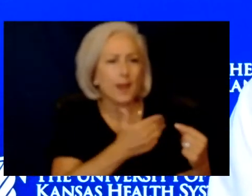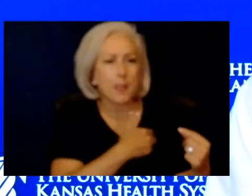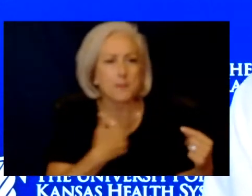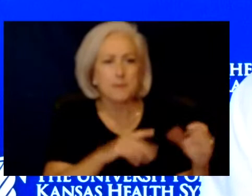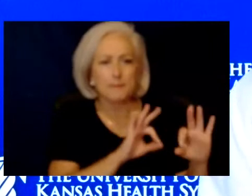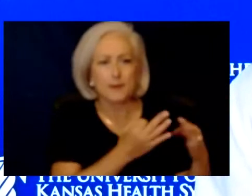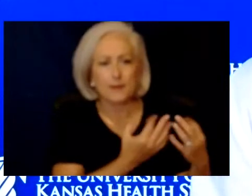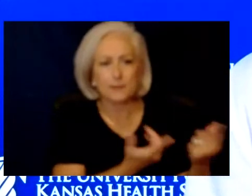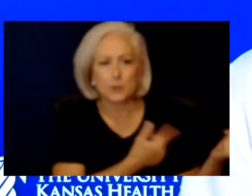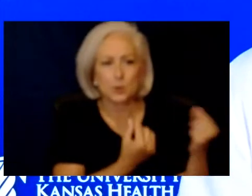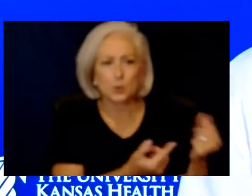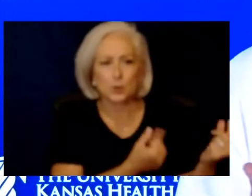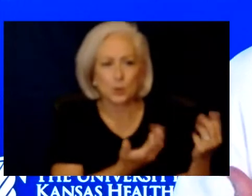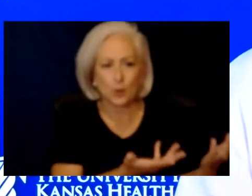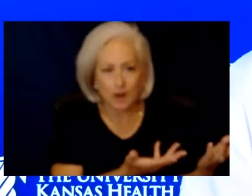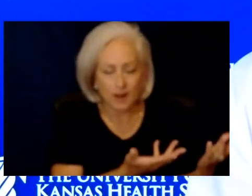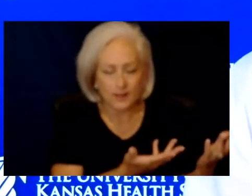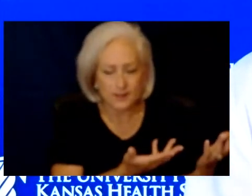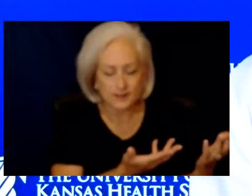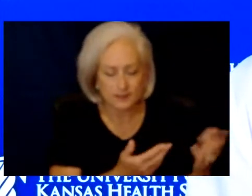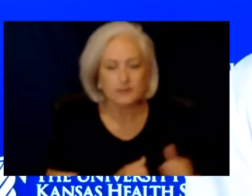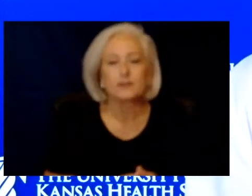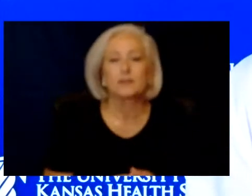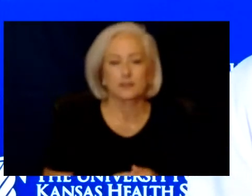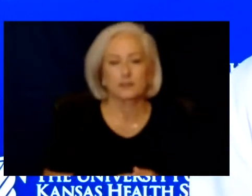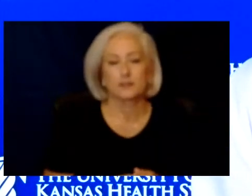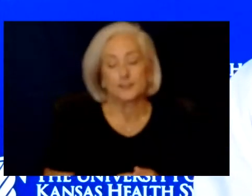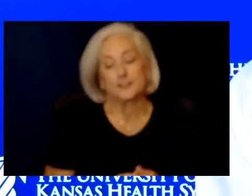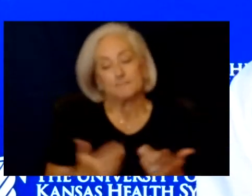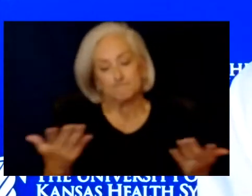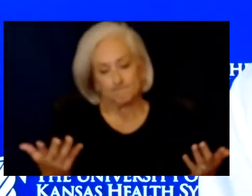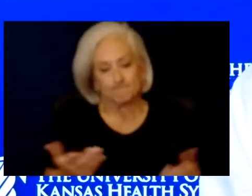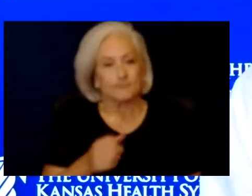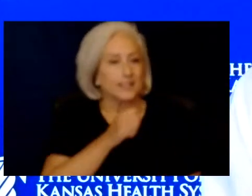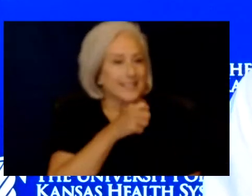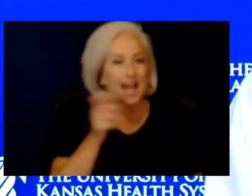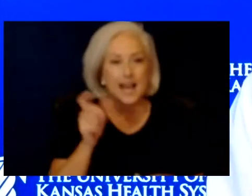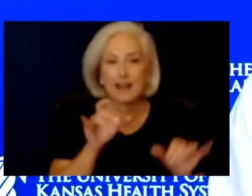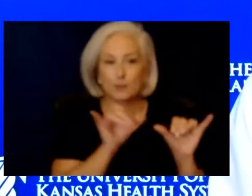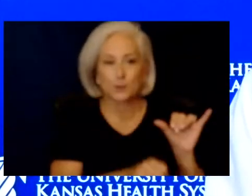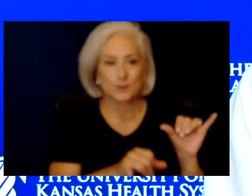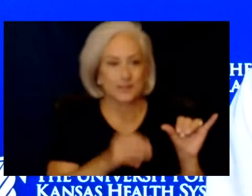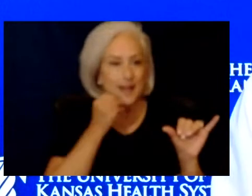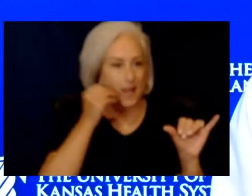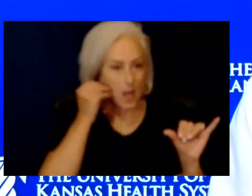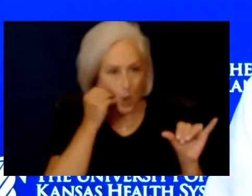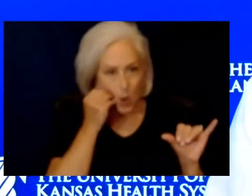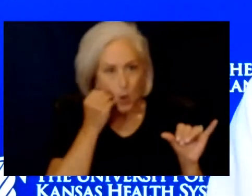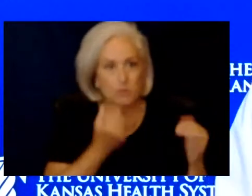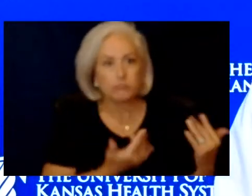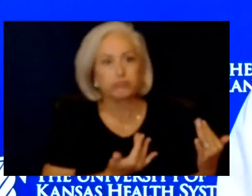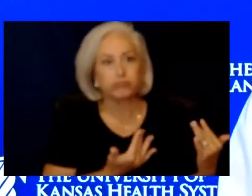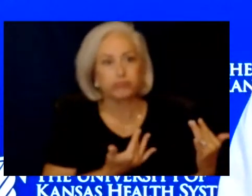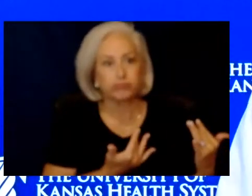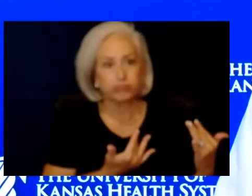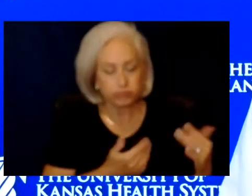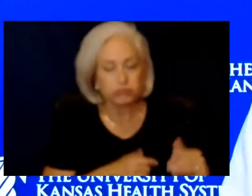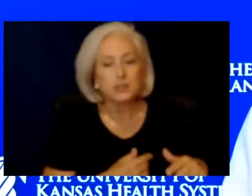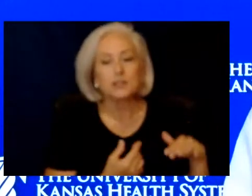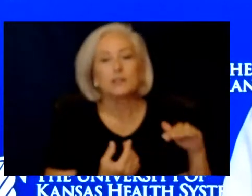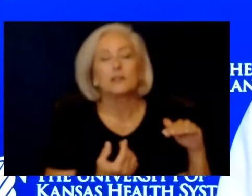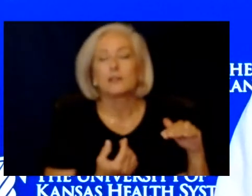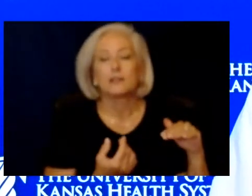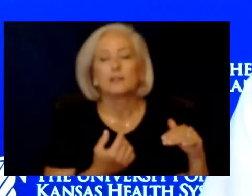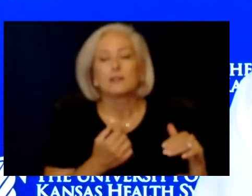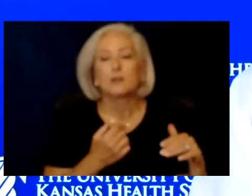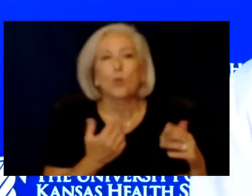exactly right. You know, you aren't having to stay home and quarantine while waiting for symptoms. You can still be out doing things. The other thing you can